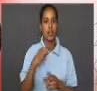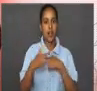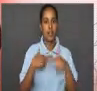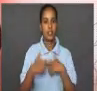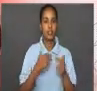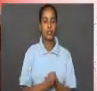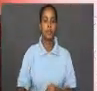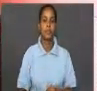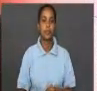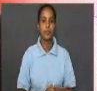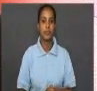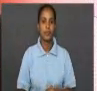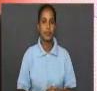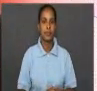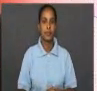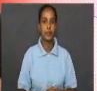reaction.